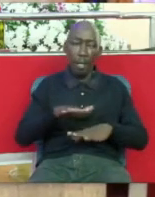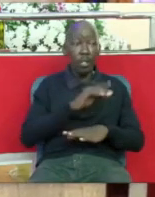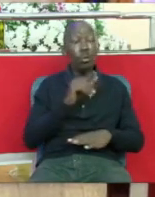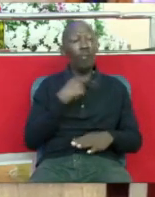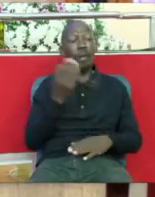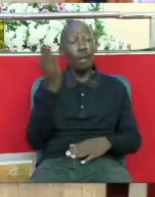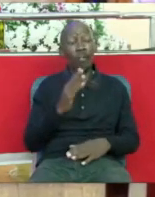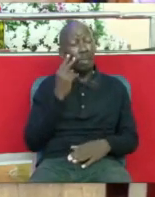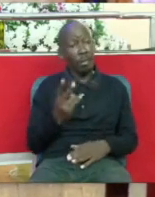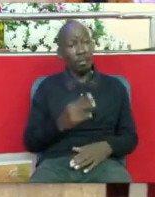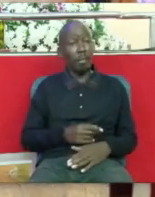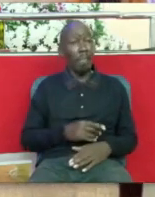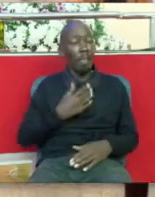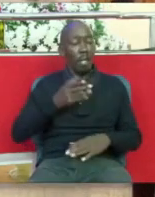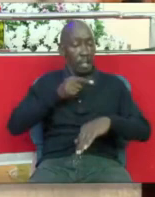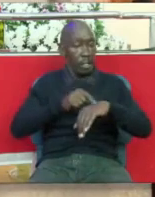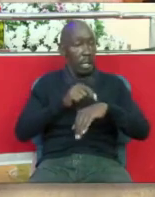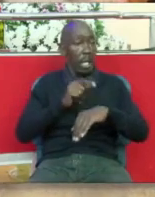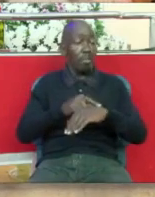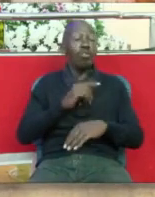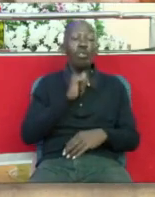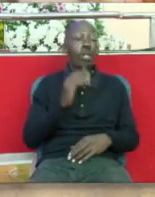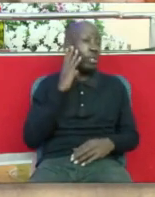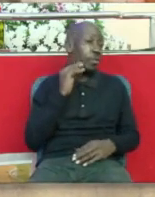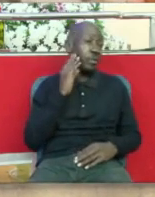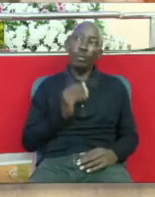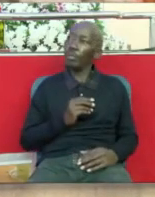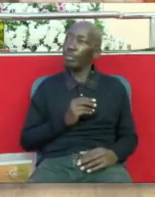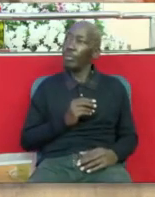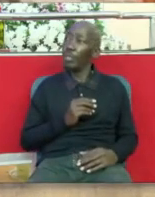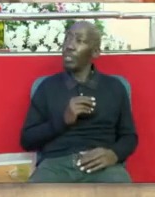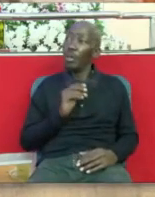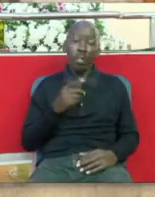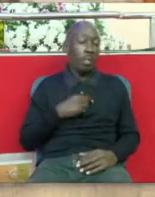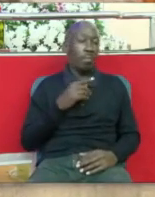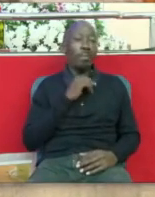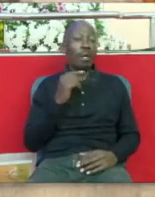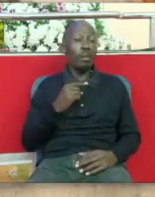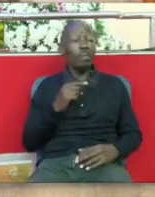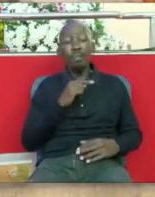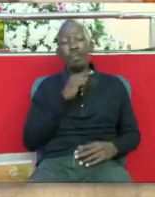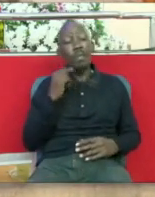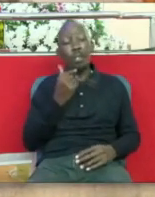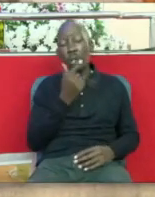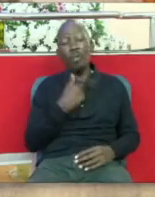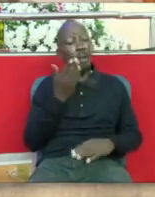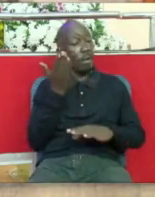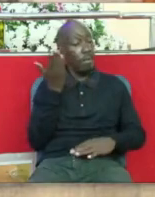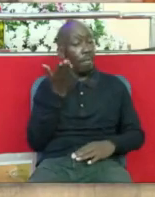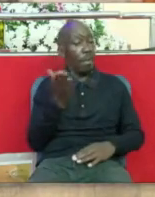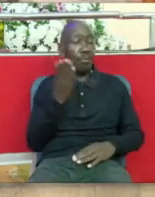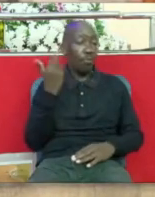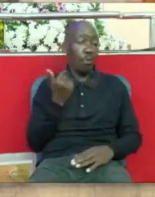mahali ambapo hujaikuwa. It's a time you have not experienced. Ni wakati ambao hujaishuhudia. And he says you have not passed there before. Na akawaambia kwamba hamjaipitia hapo awali.